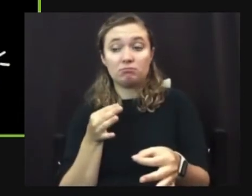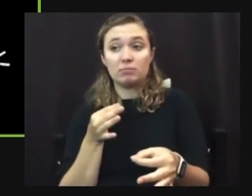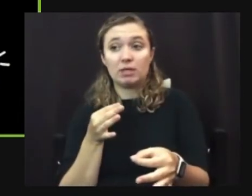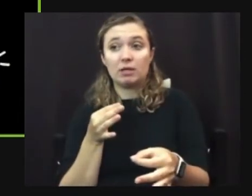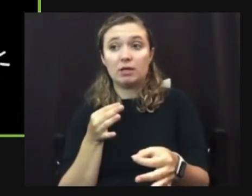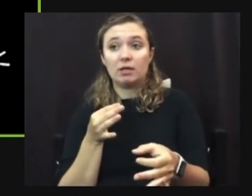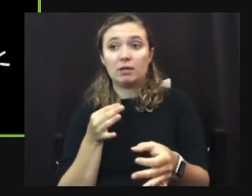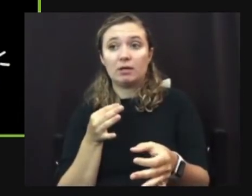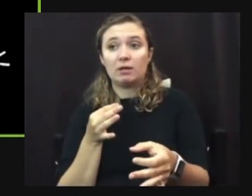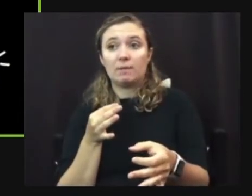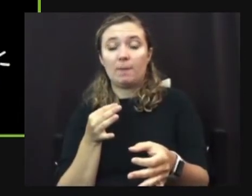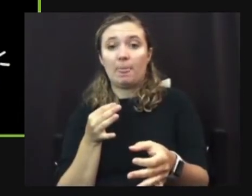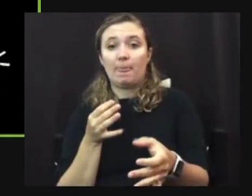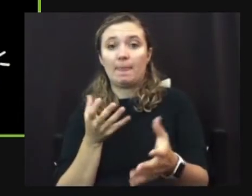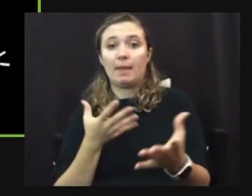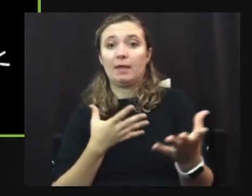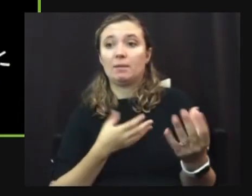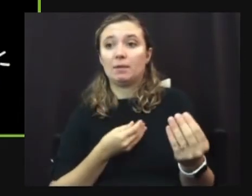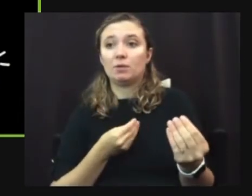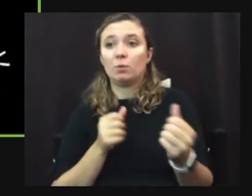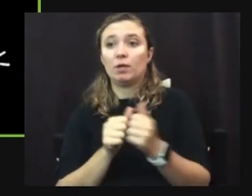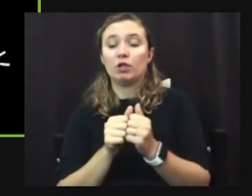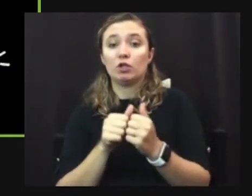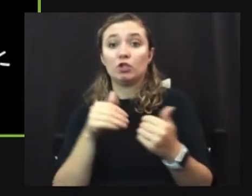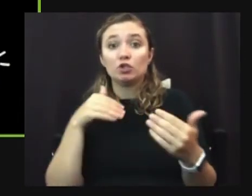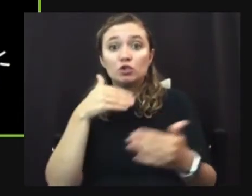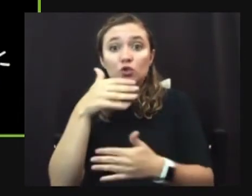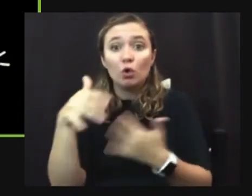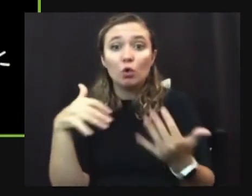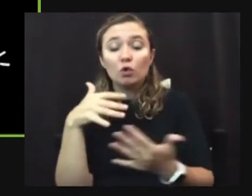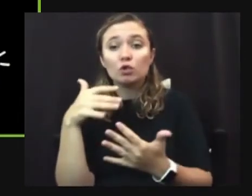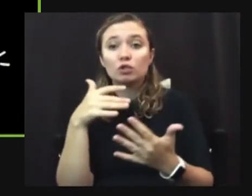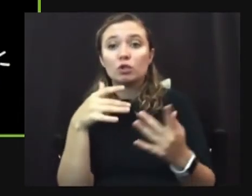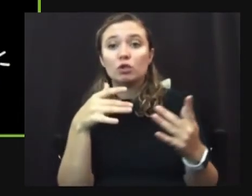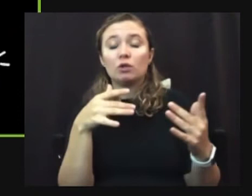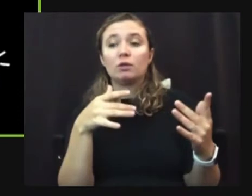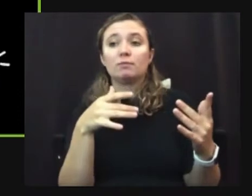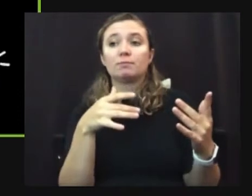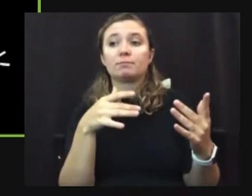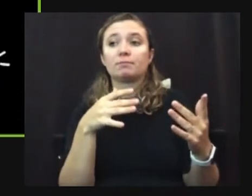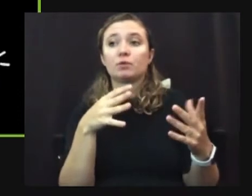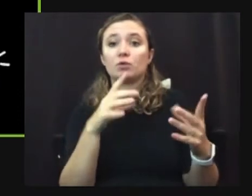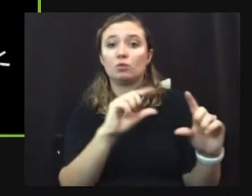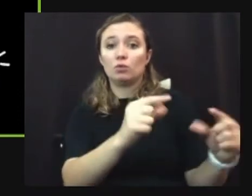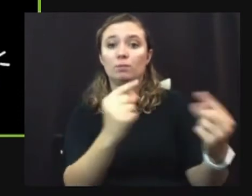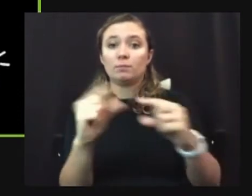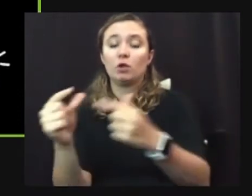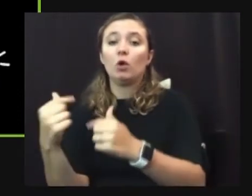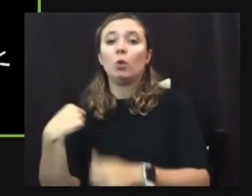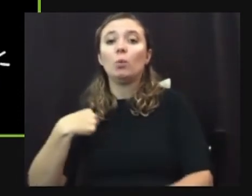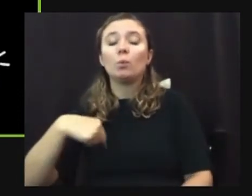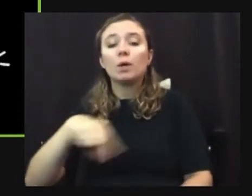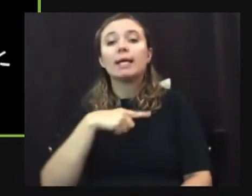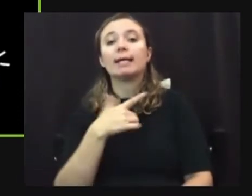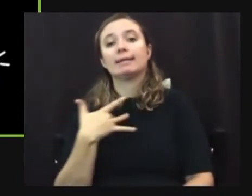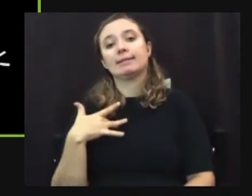empathizing with their social intersections like most people tend to do, we tend to empathize